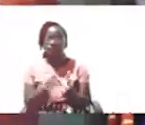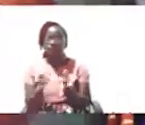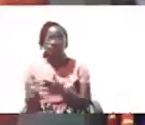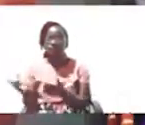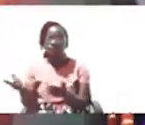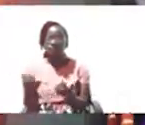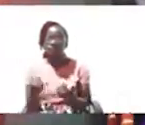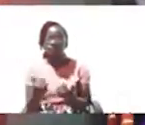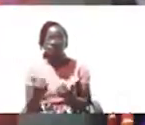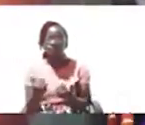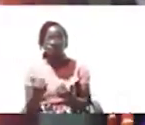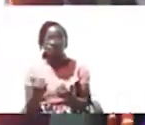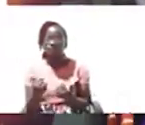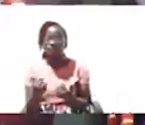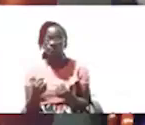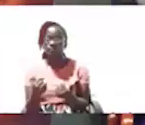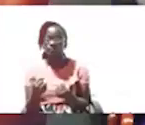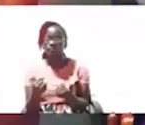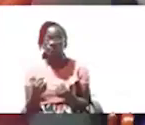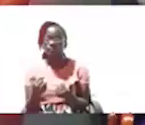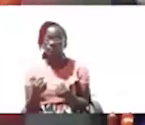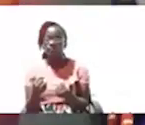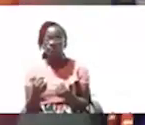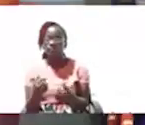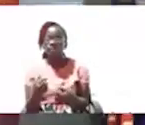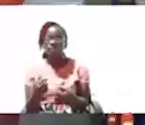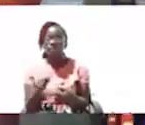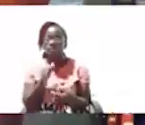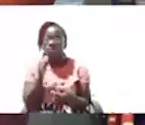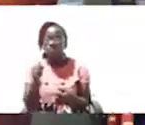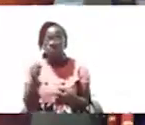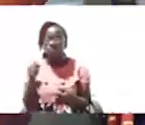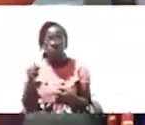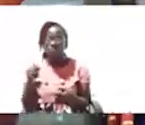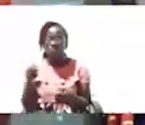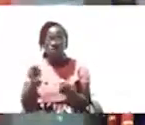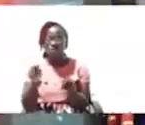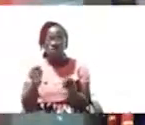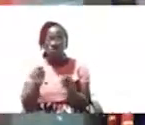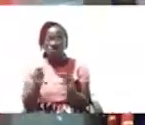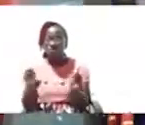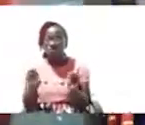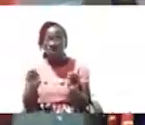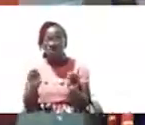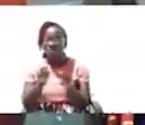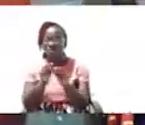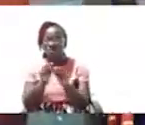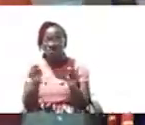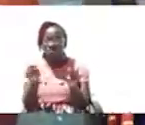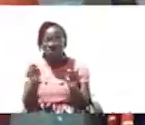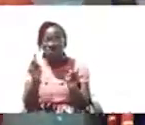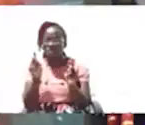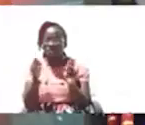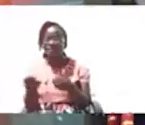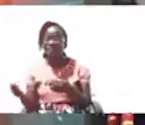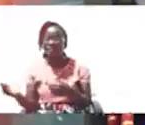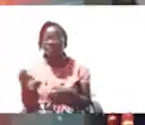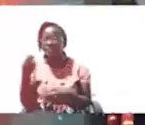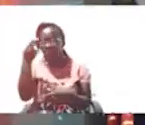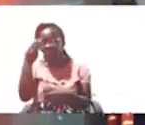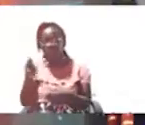When Jesus comes, it's not the ordinary things that happen. By the